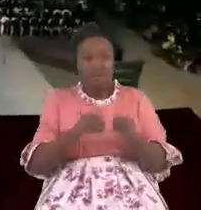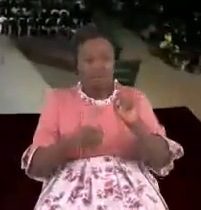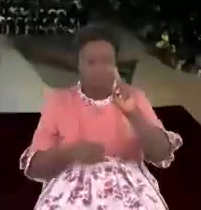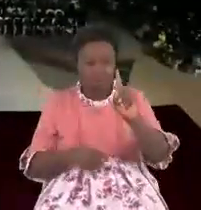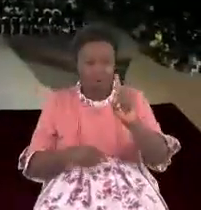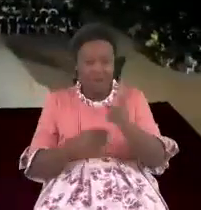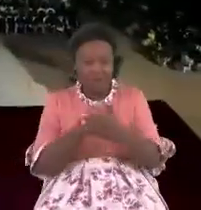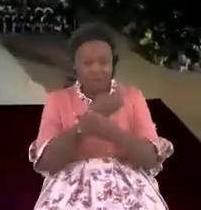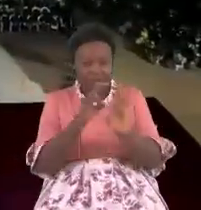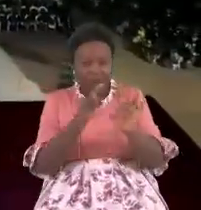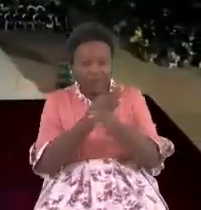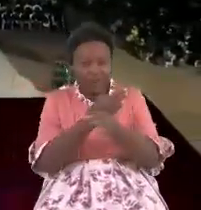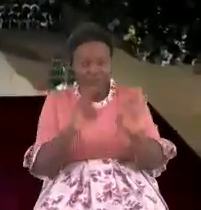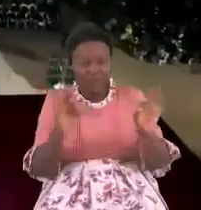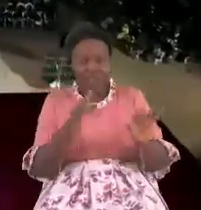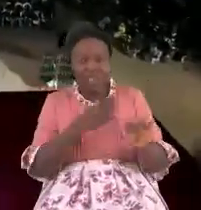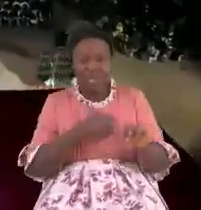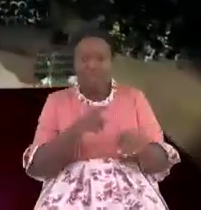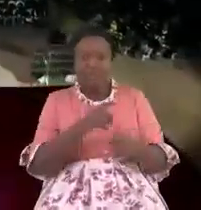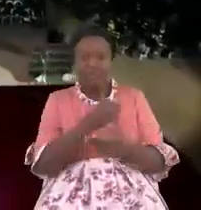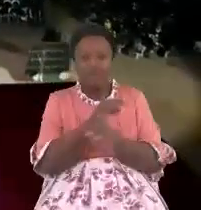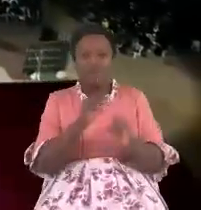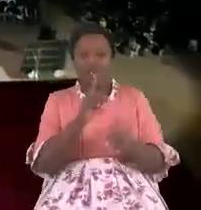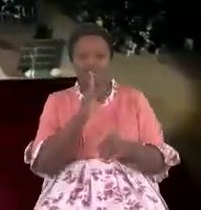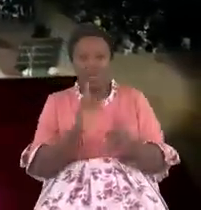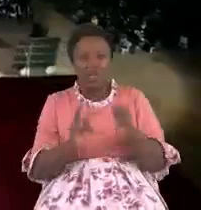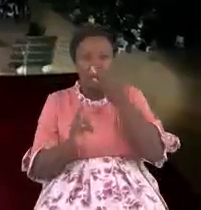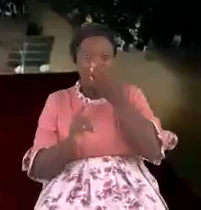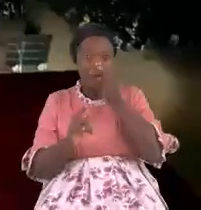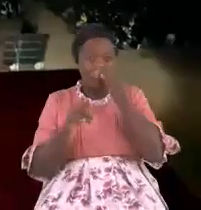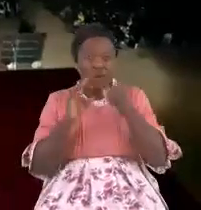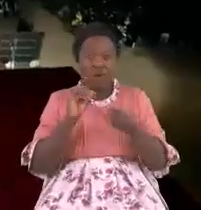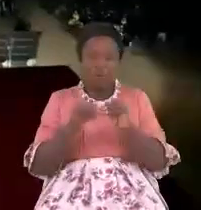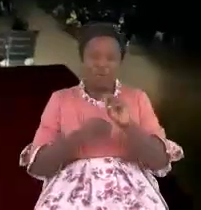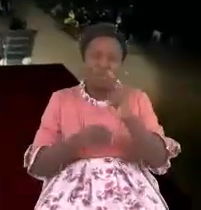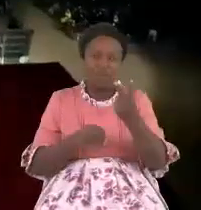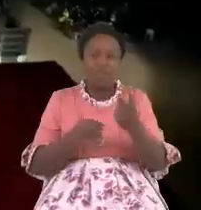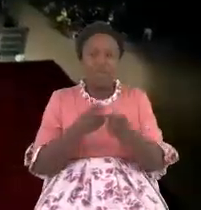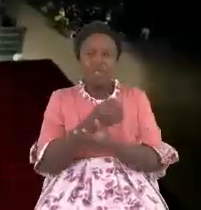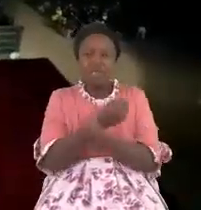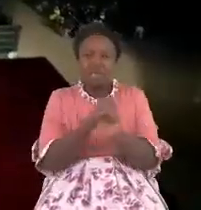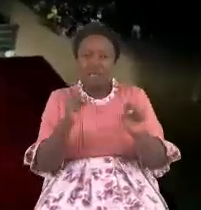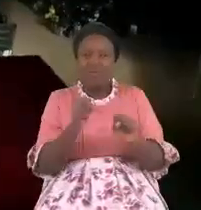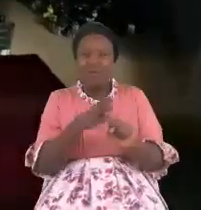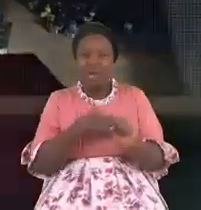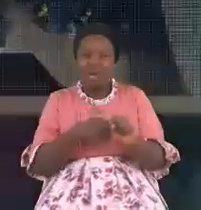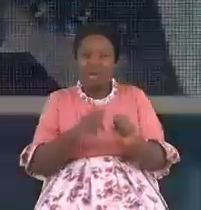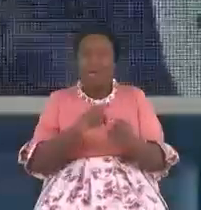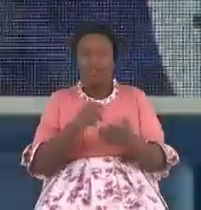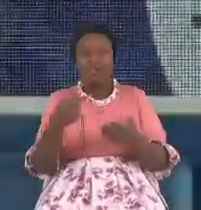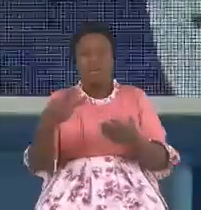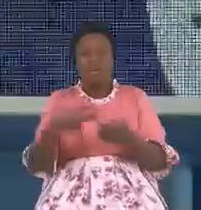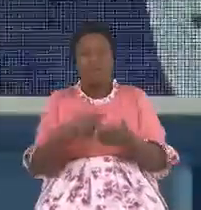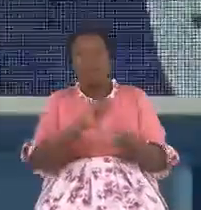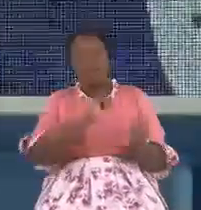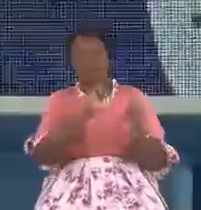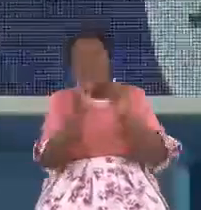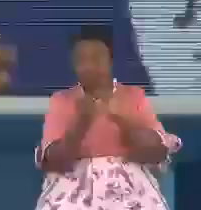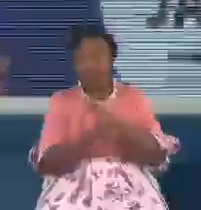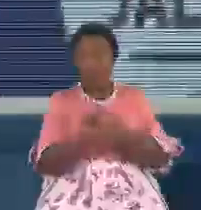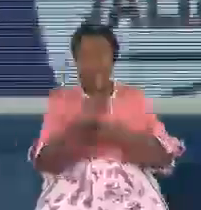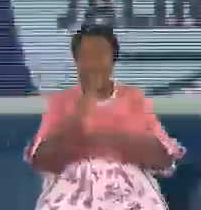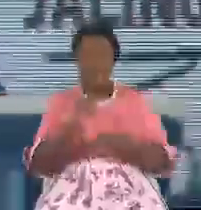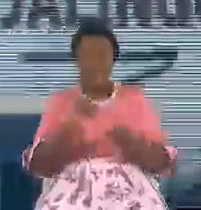and free indeed number two sage and transformed indeed number three the